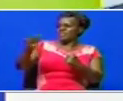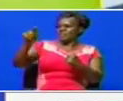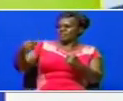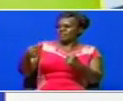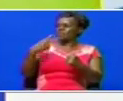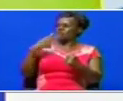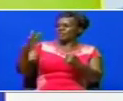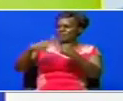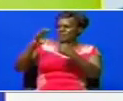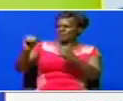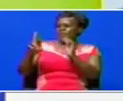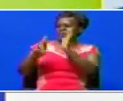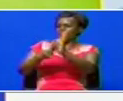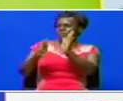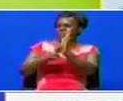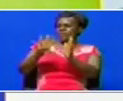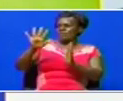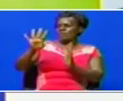8,203,290 votes, representing